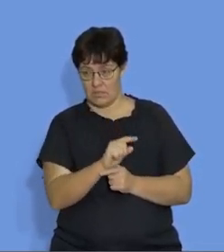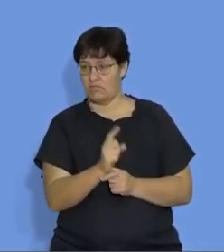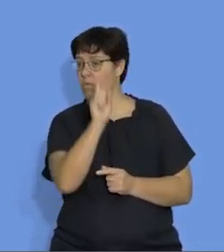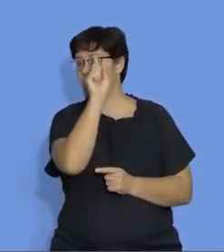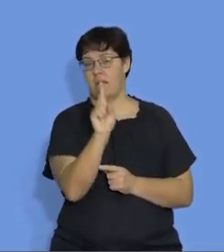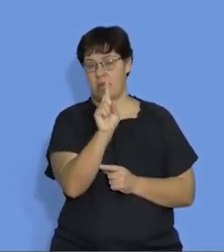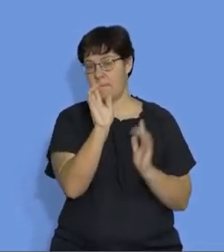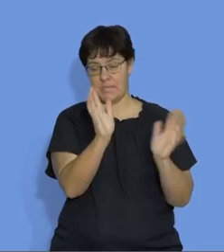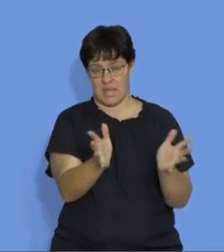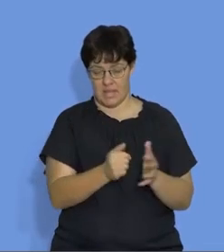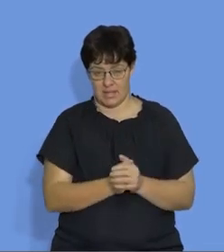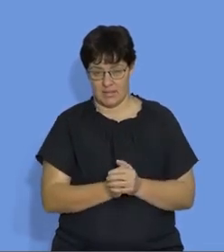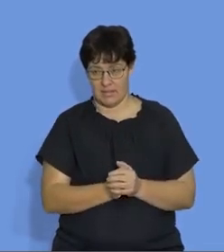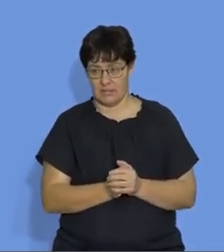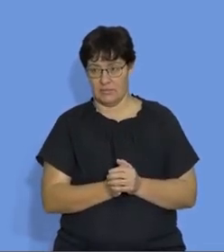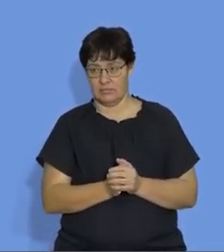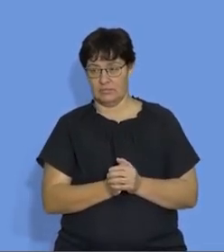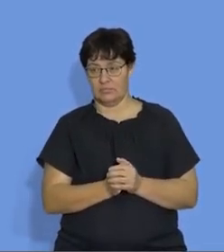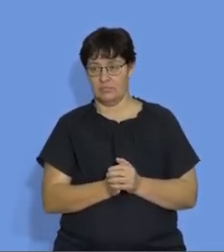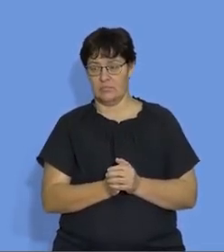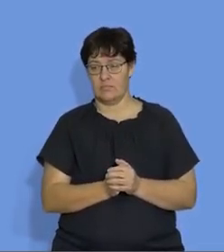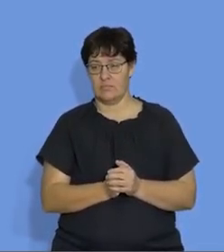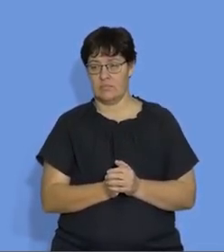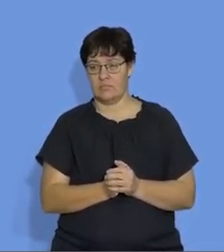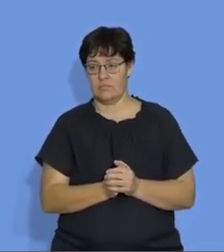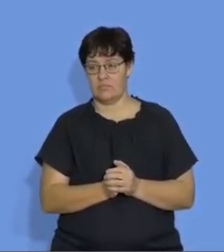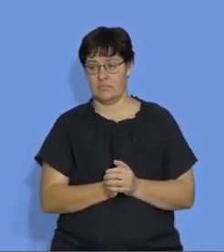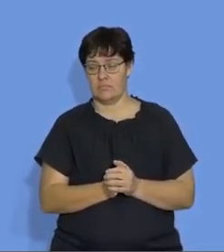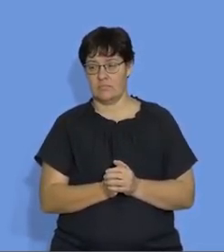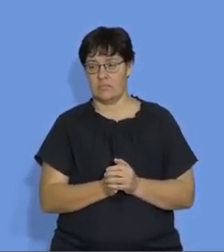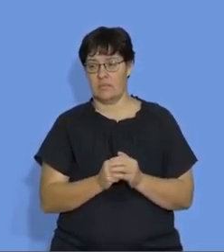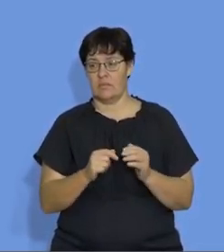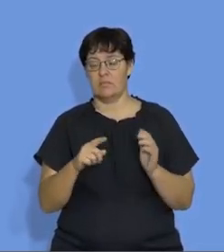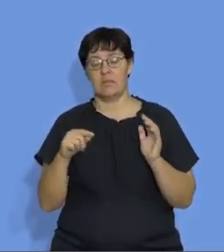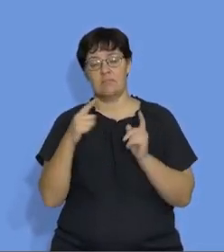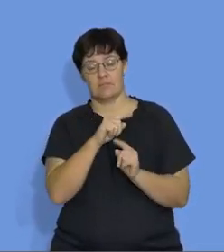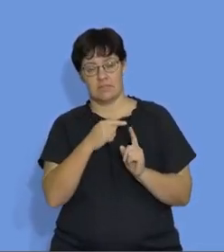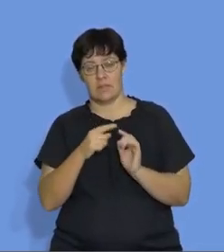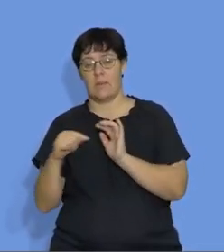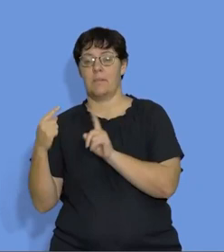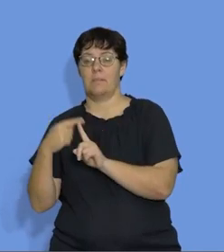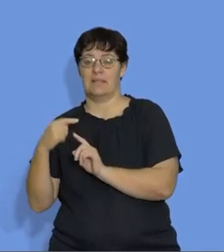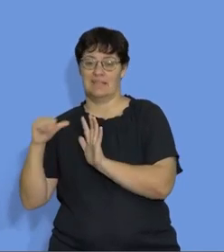manganese in this case. So this gives us -6. Then it will be +6 on the other